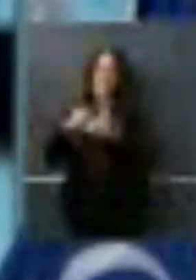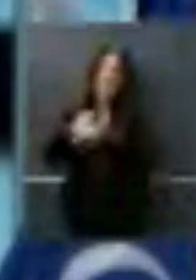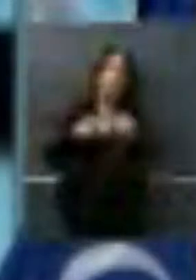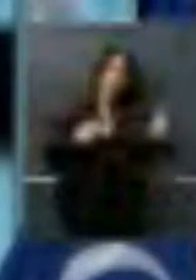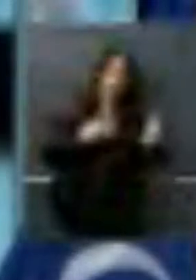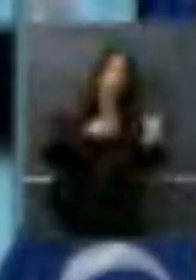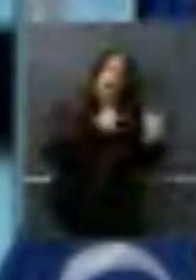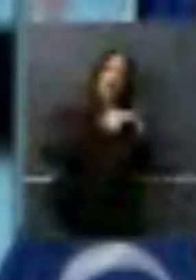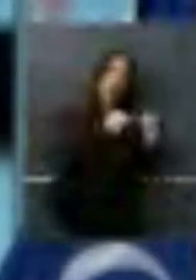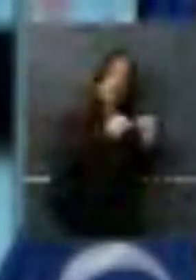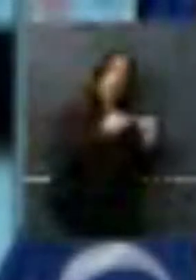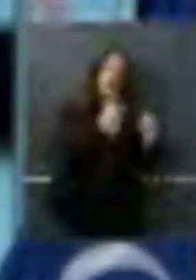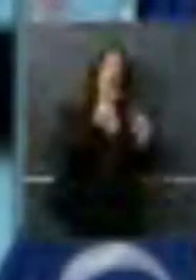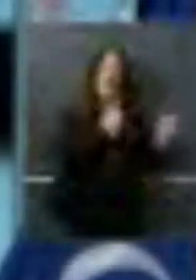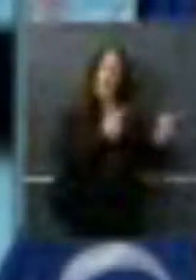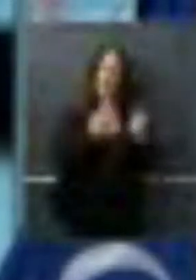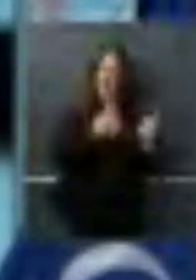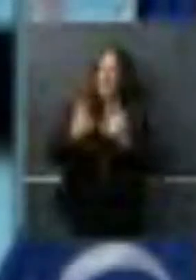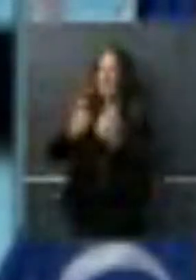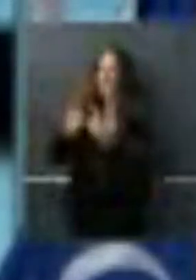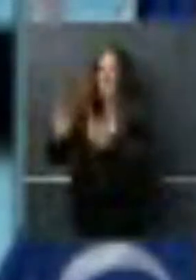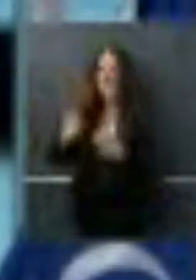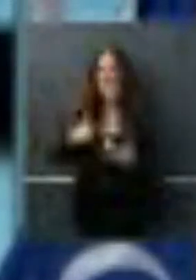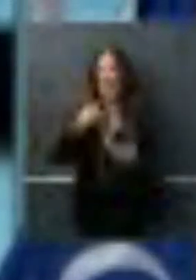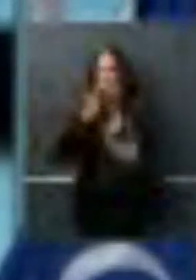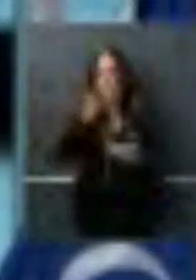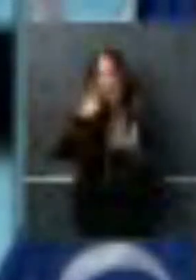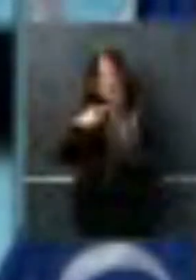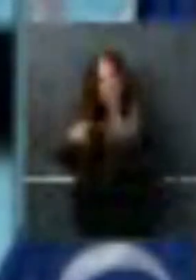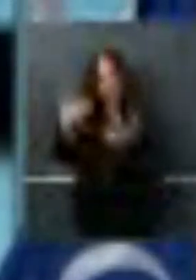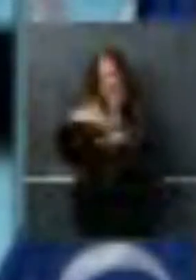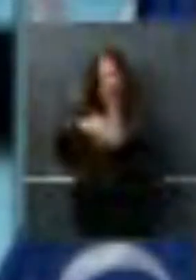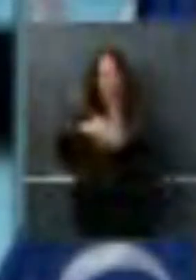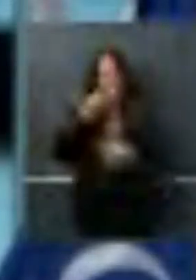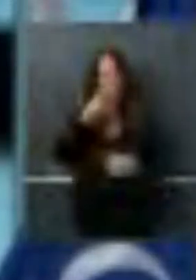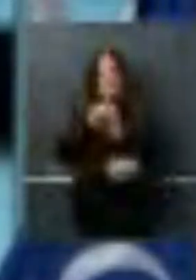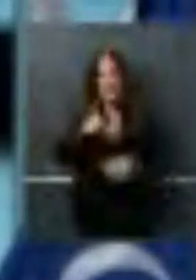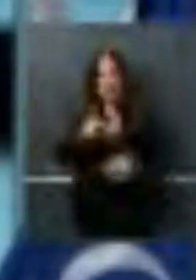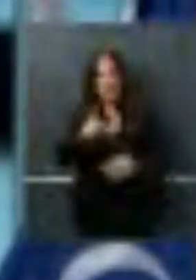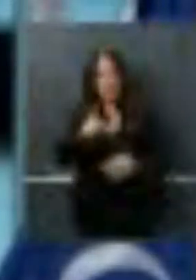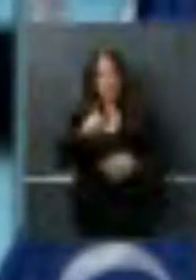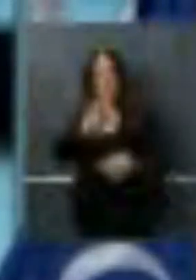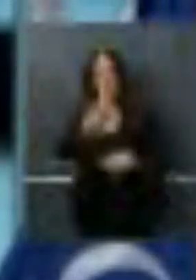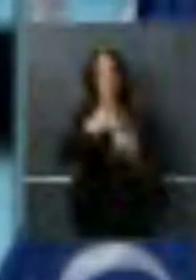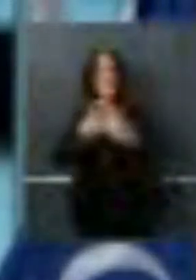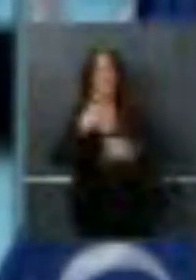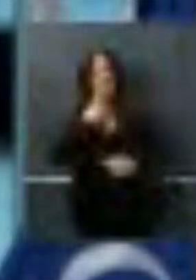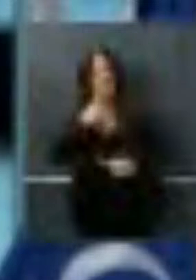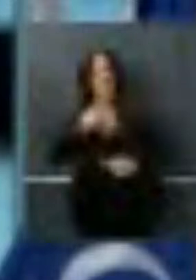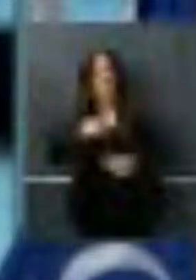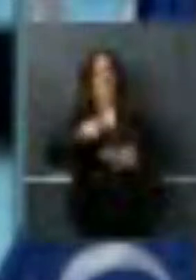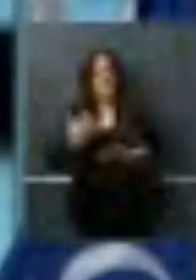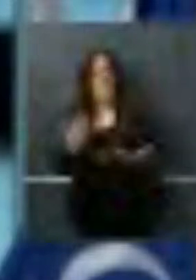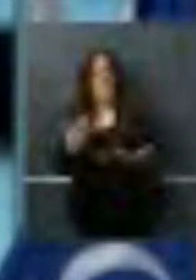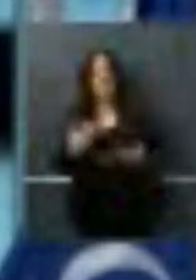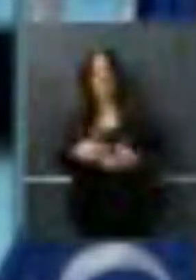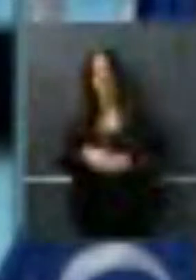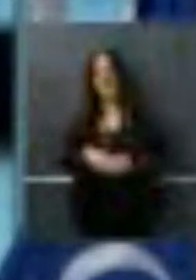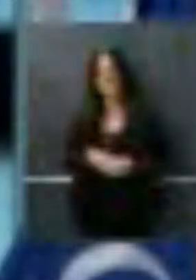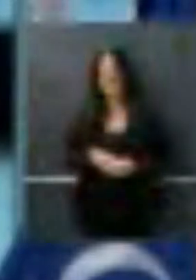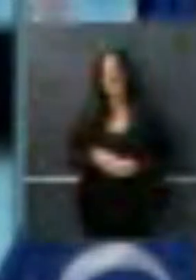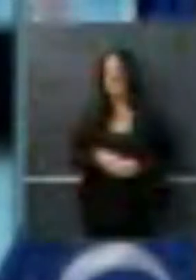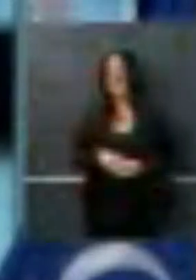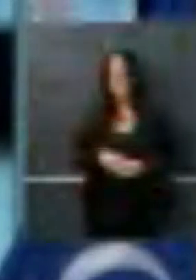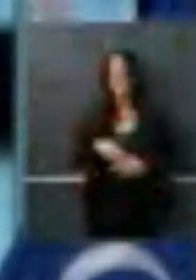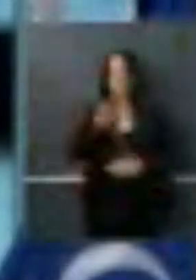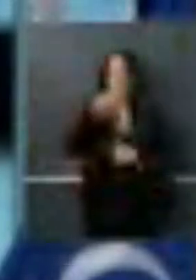sure we're answering whatever questions you may have remaining. But specifically to your question, and thank you for it, as it relates to